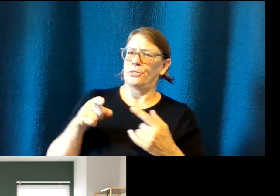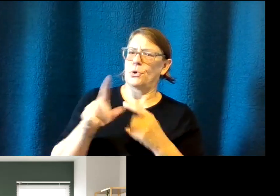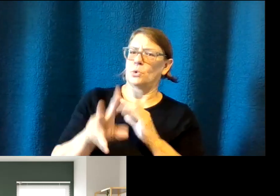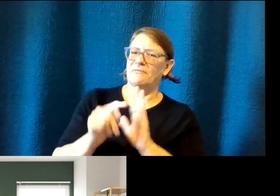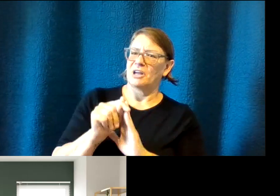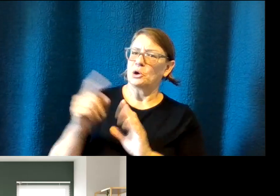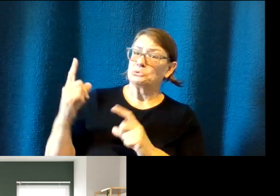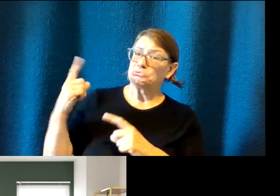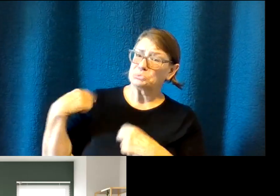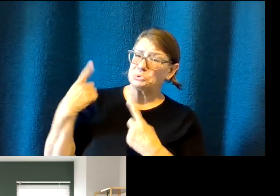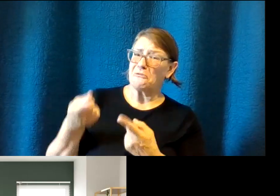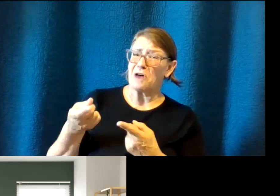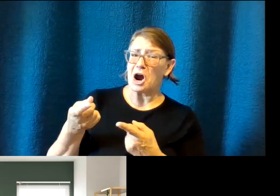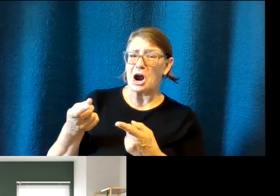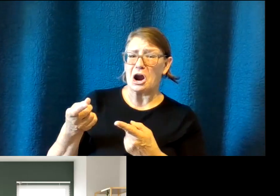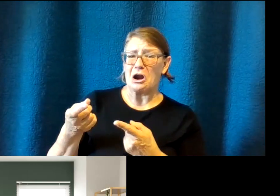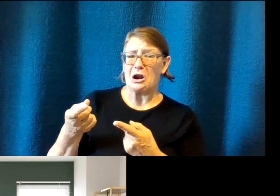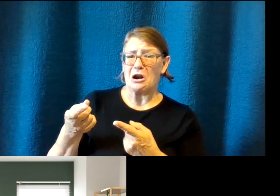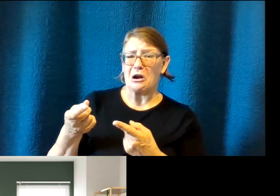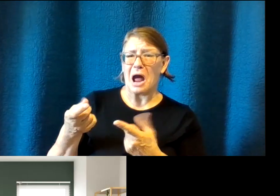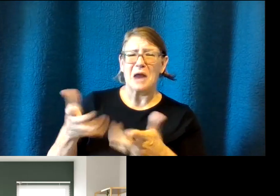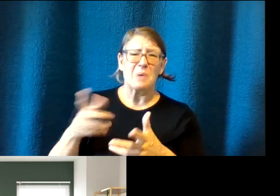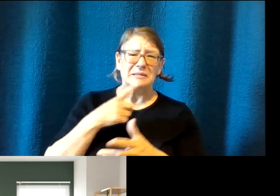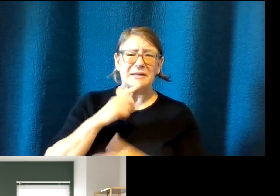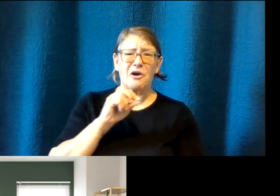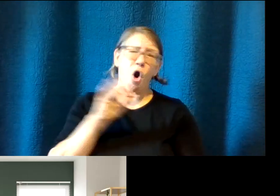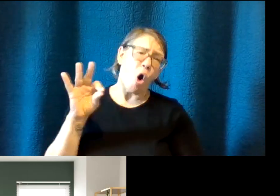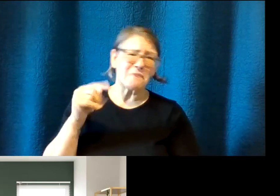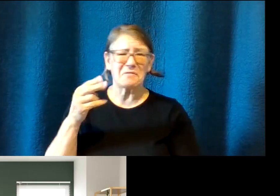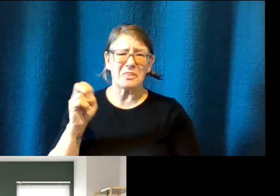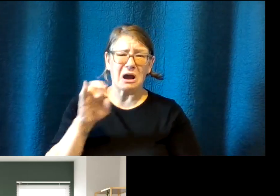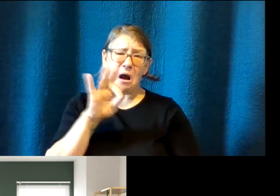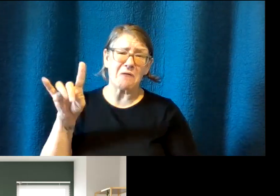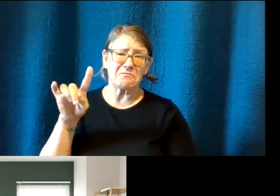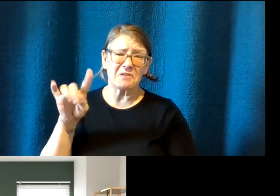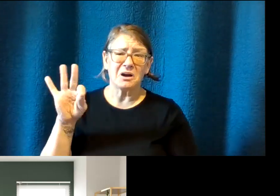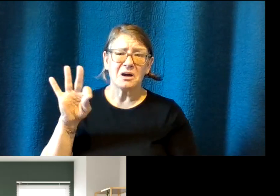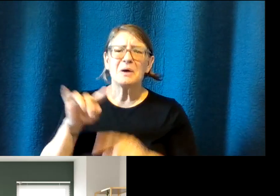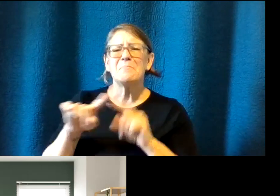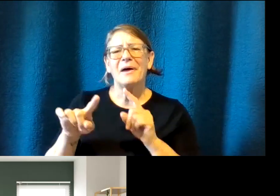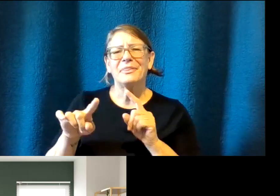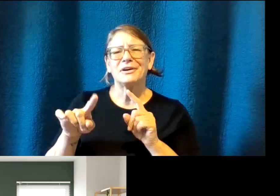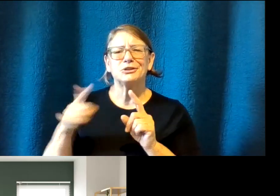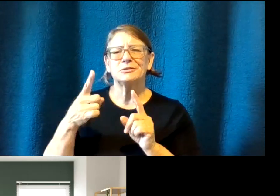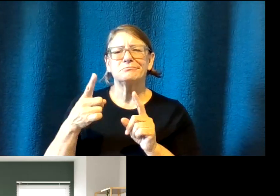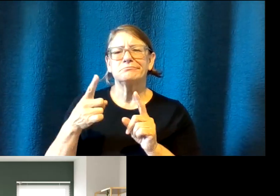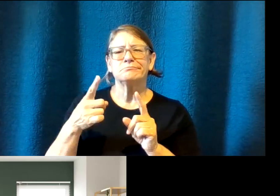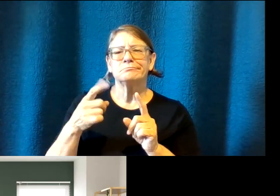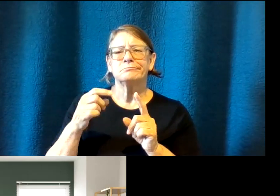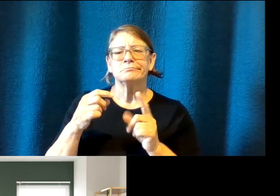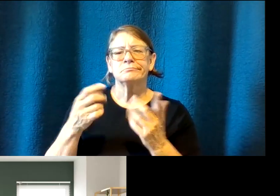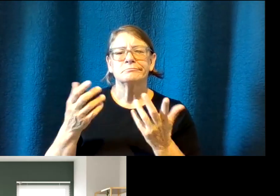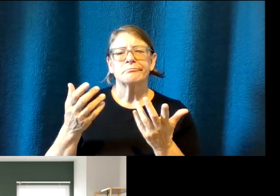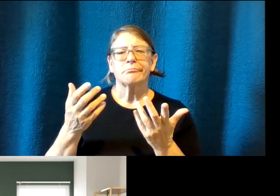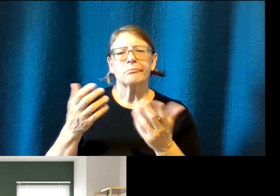fairly, I don't want to say off the cuff, but they're on YouTube, and they're not on, say, a major